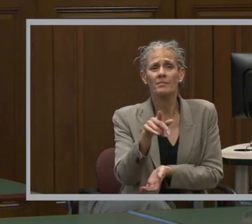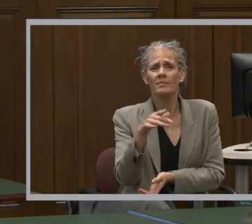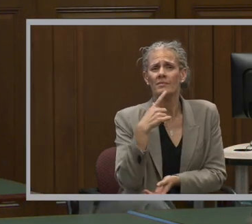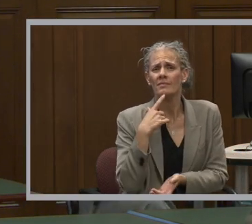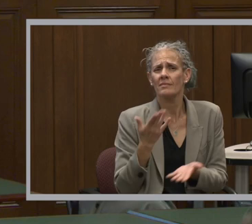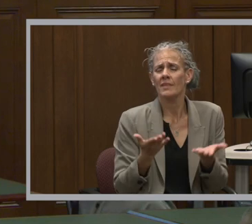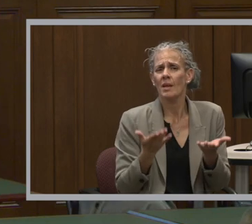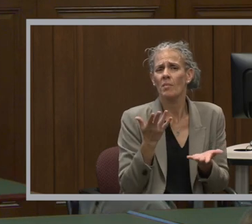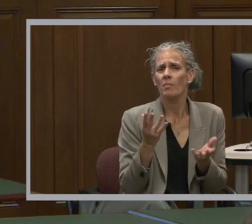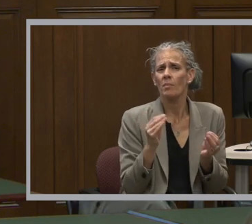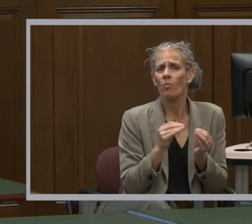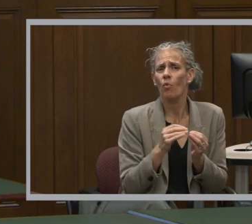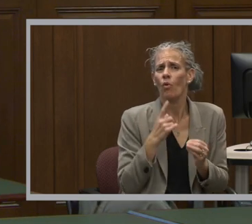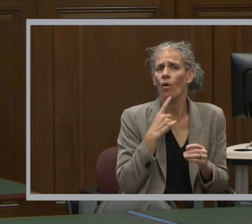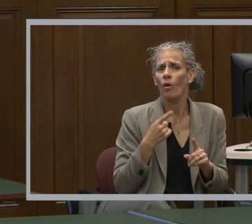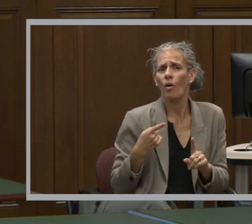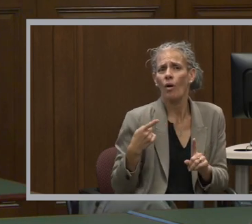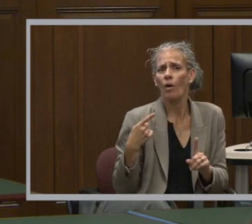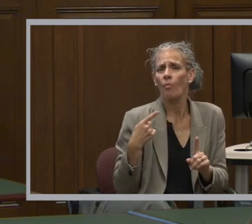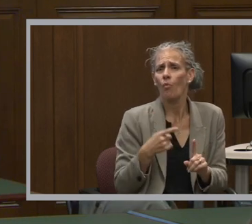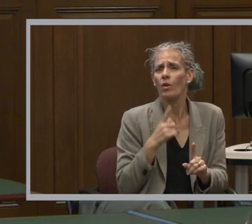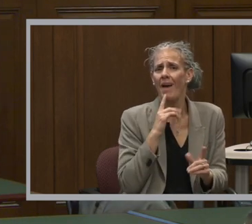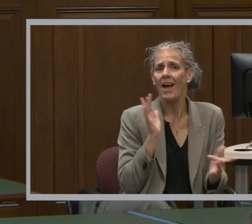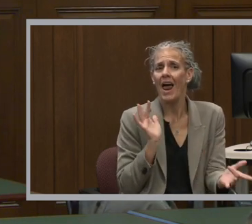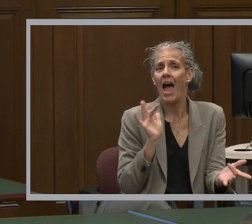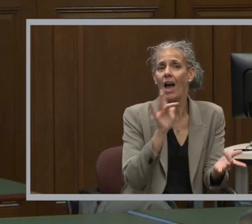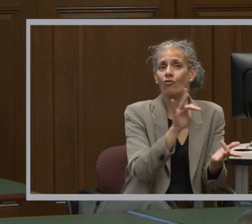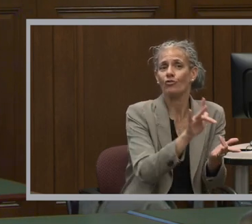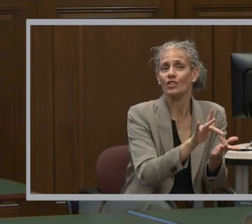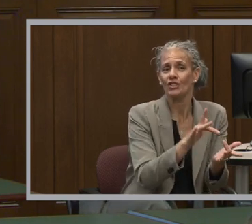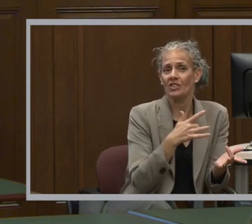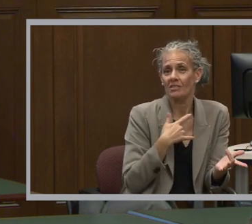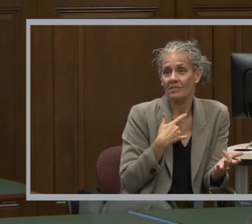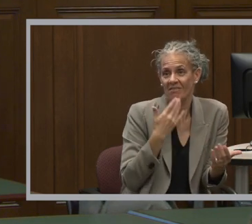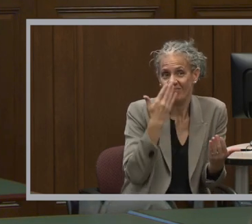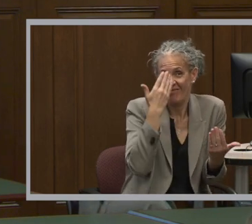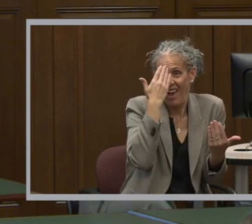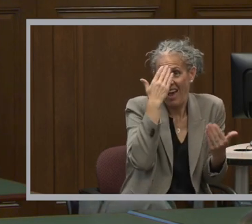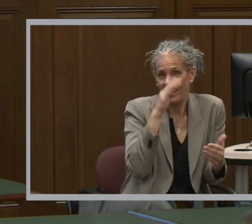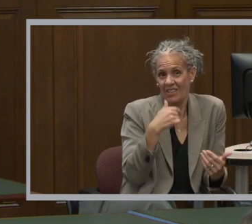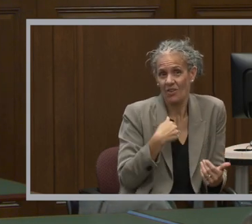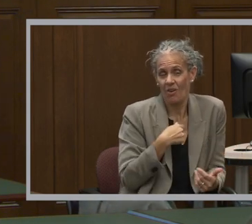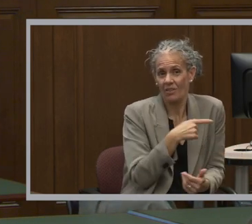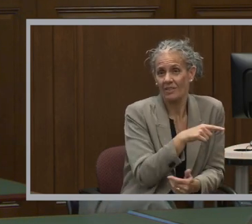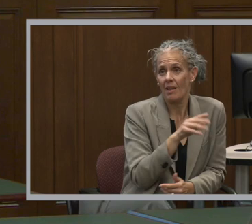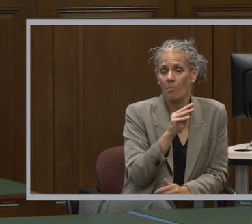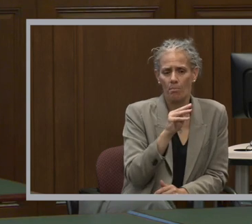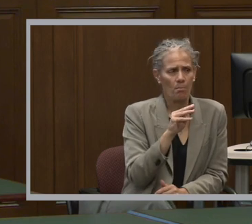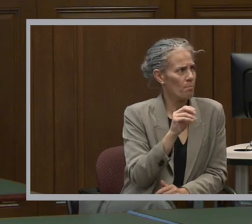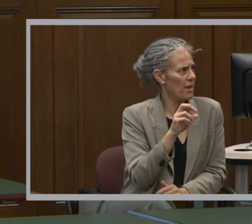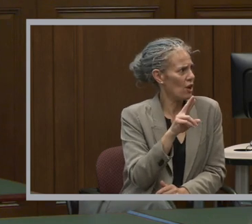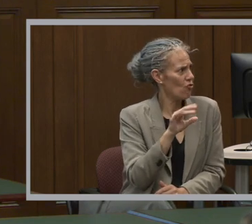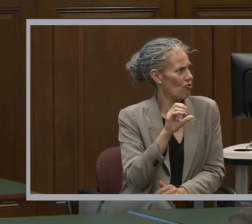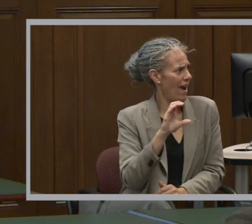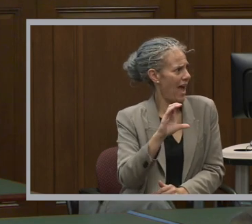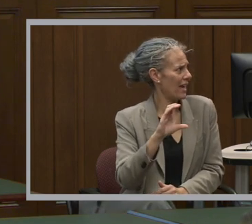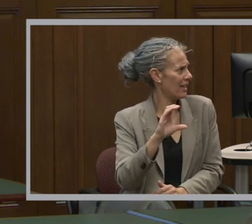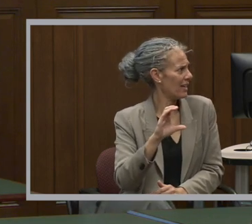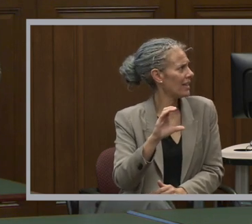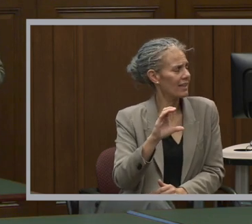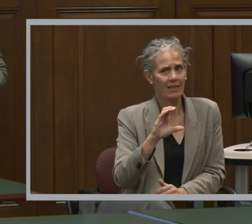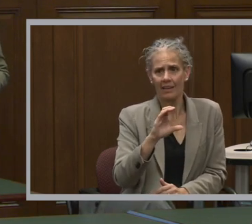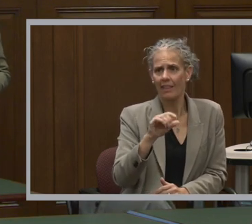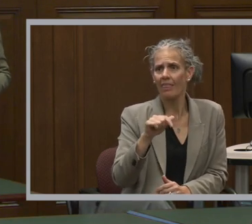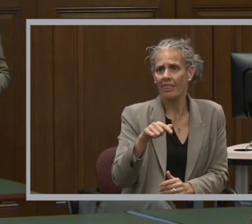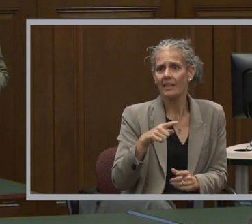This is maybe more a point about outreach, but I didn't really know about this until I went to Merrick this past week. Then somebody happened